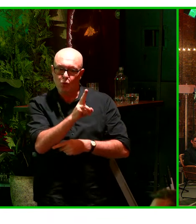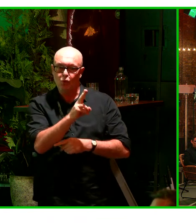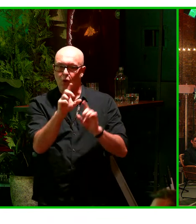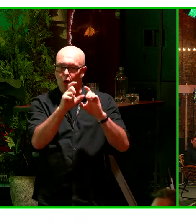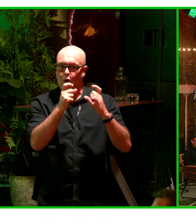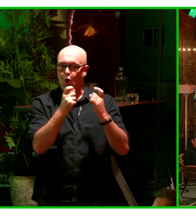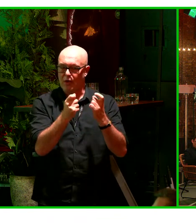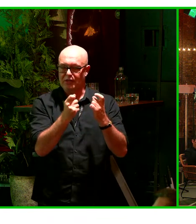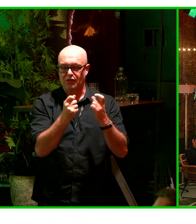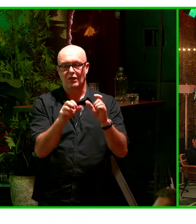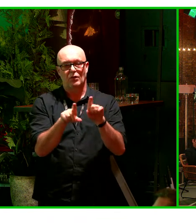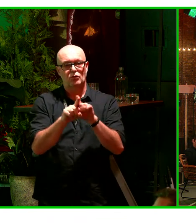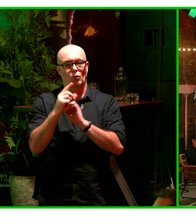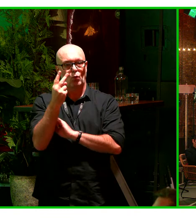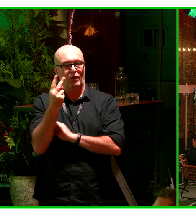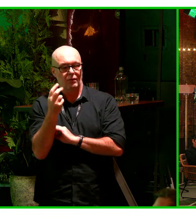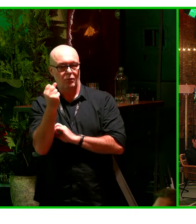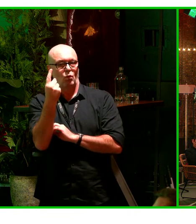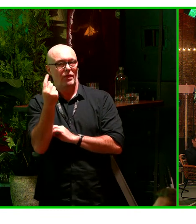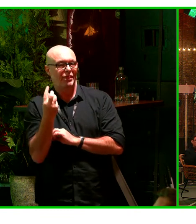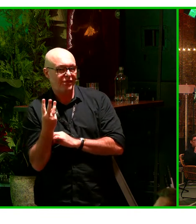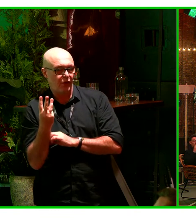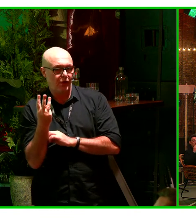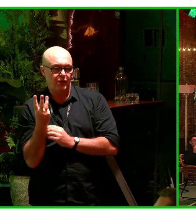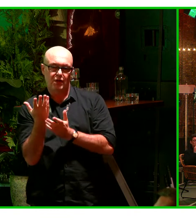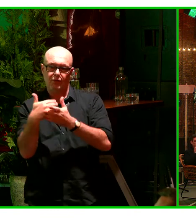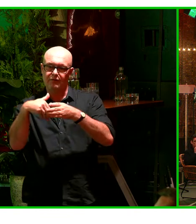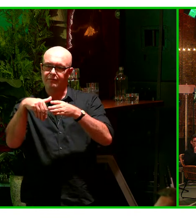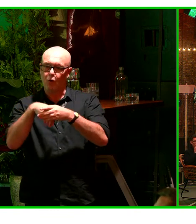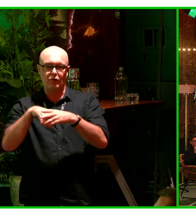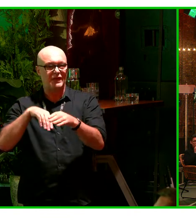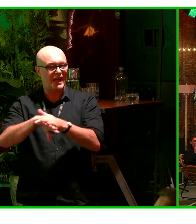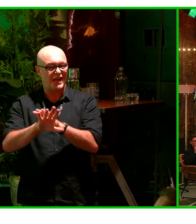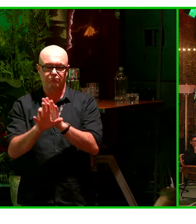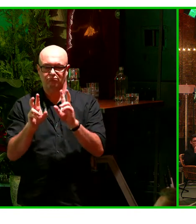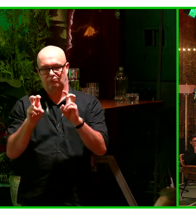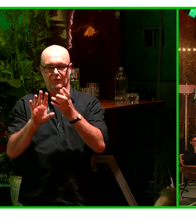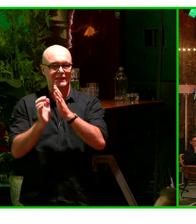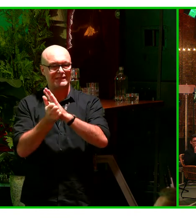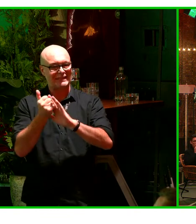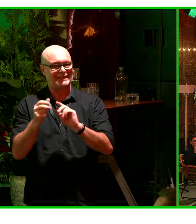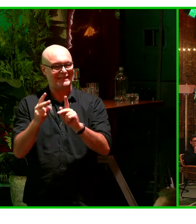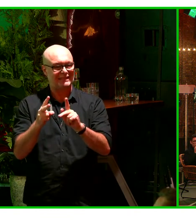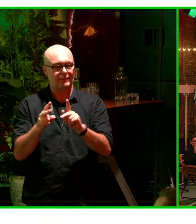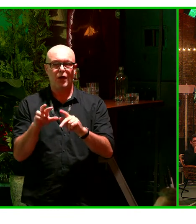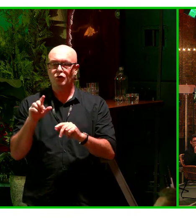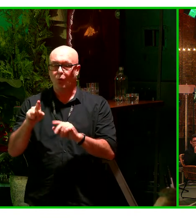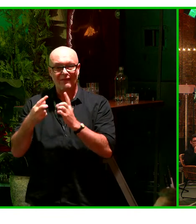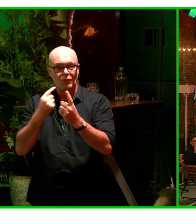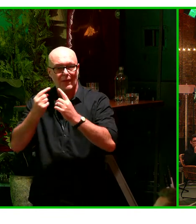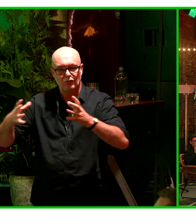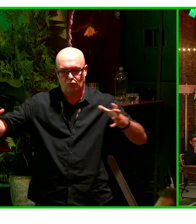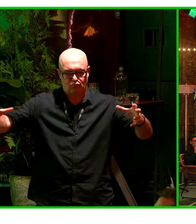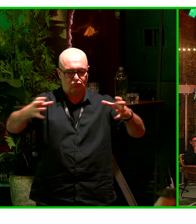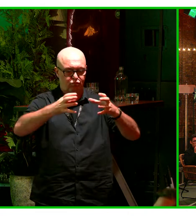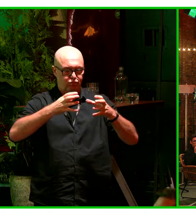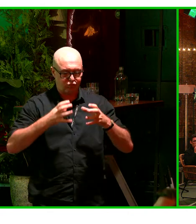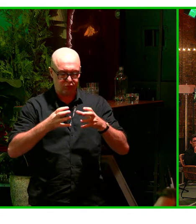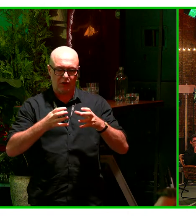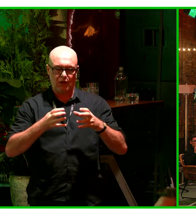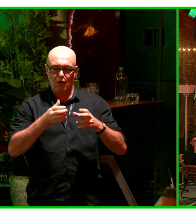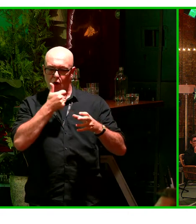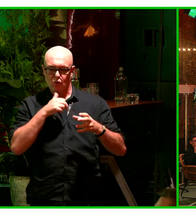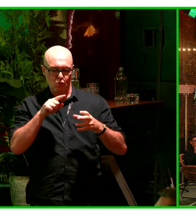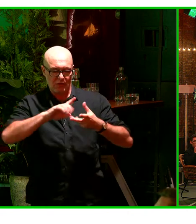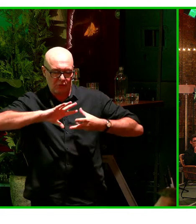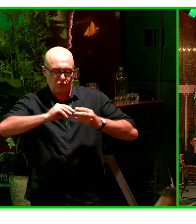only a third engaging with stakeholders in the skills system. So we've taken that knowledge and we've fed that into a number of programs now.